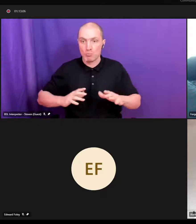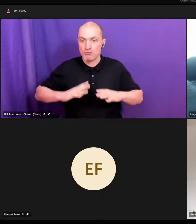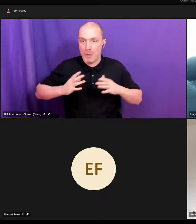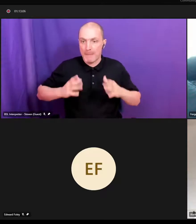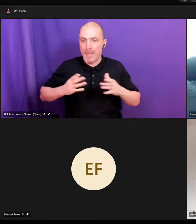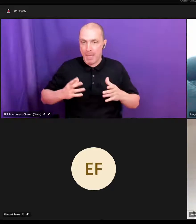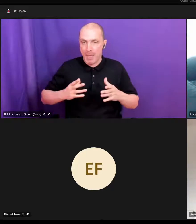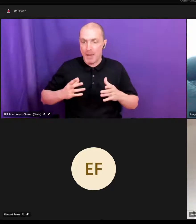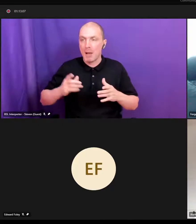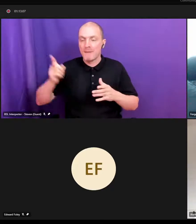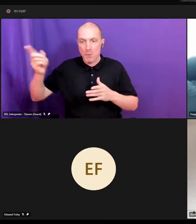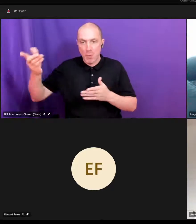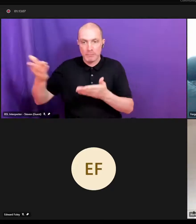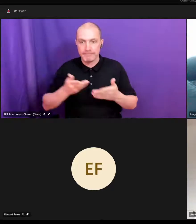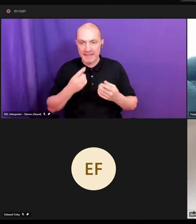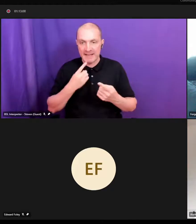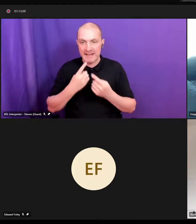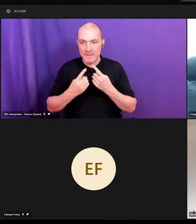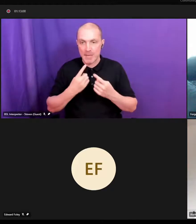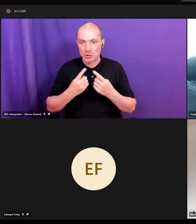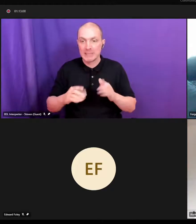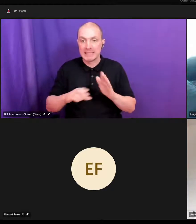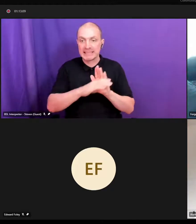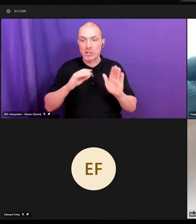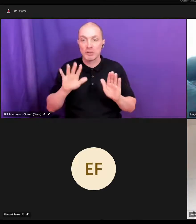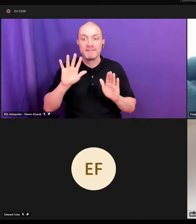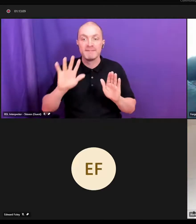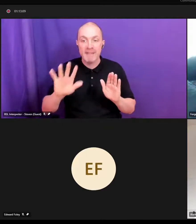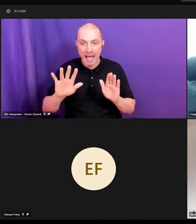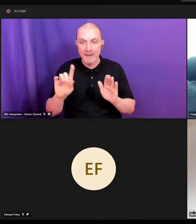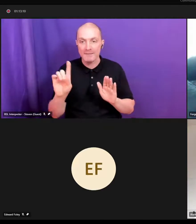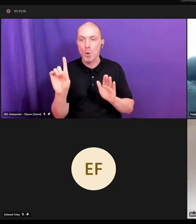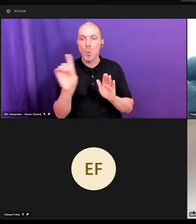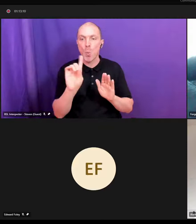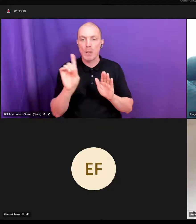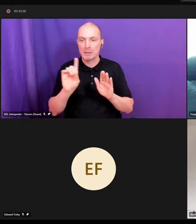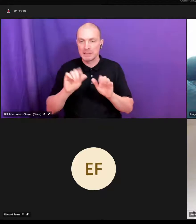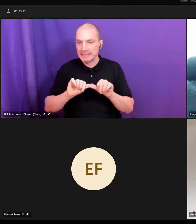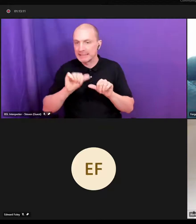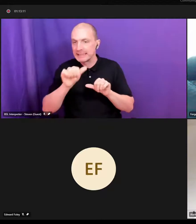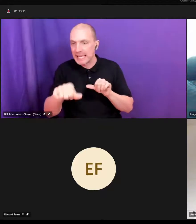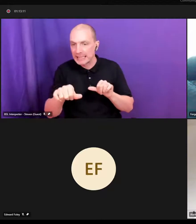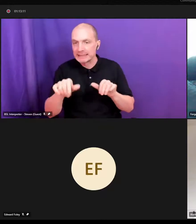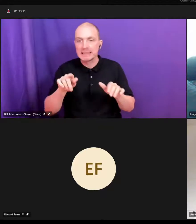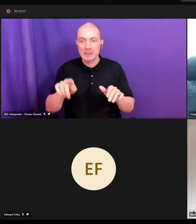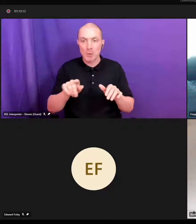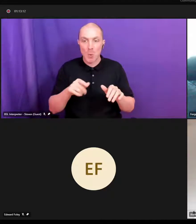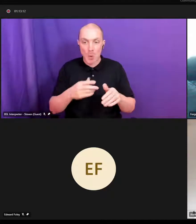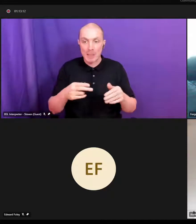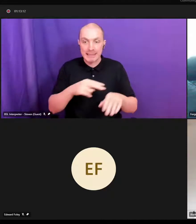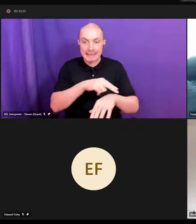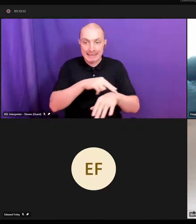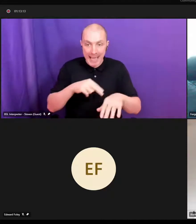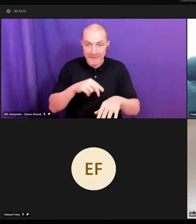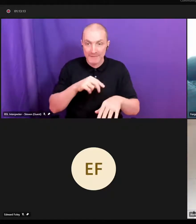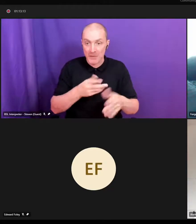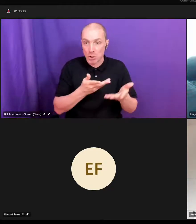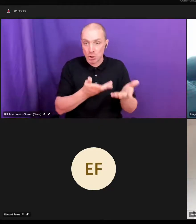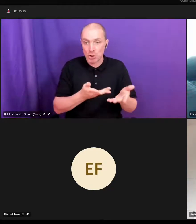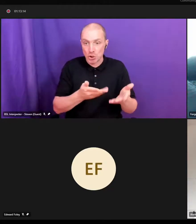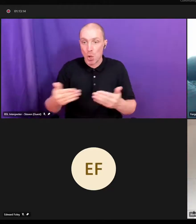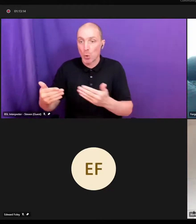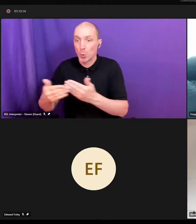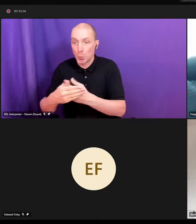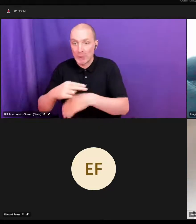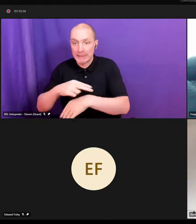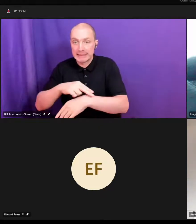council. Section 5 of the report outlines our next steps. So the existing staff and the new staff will commence and complete condition reviews